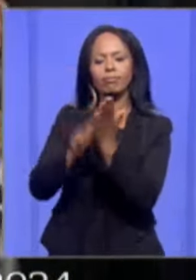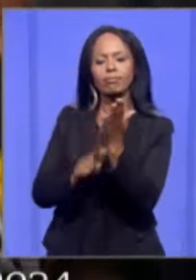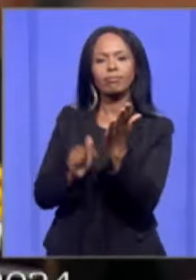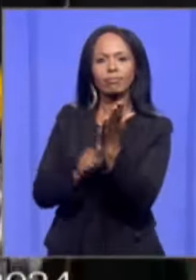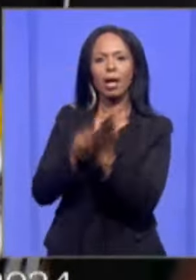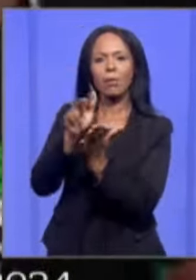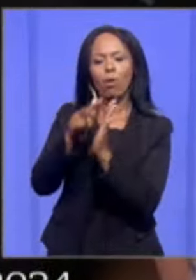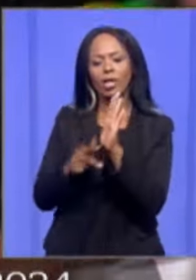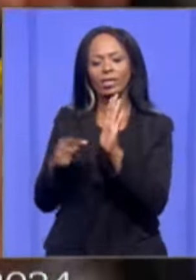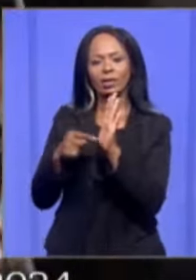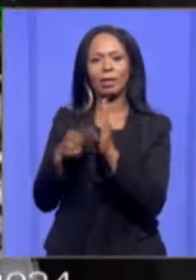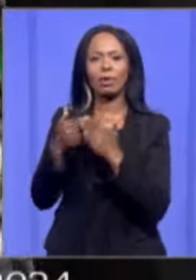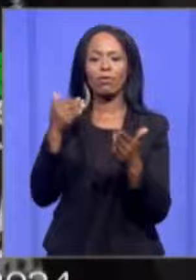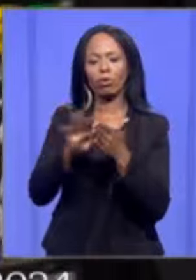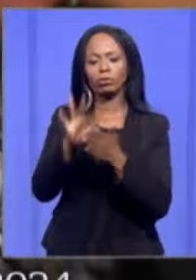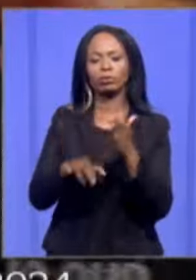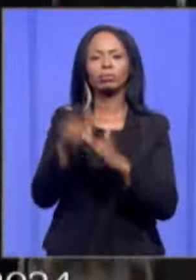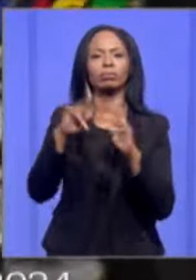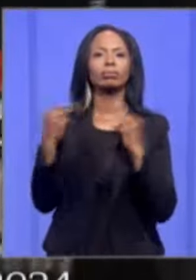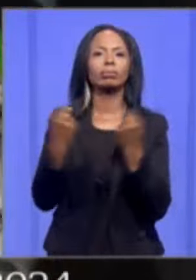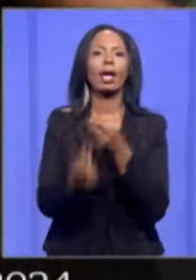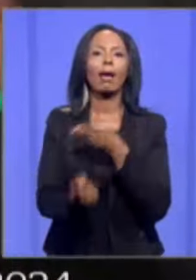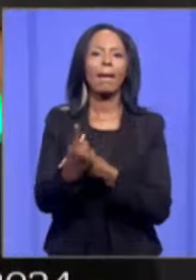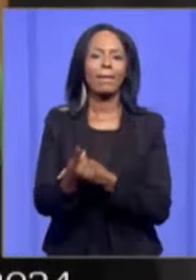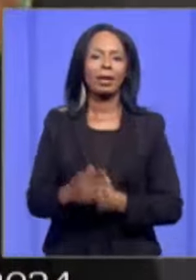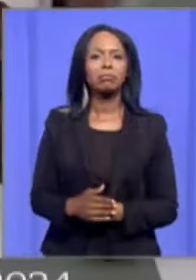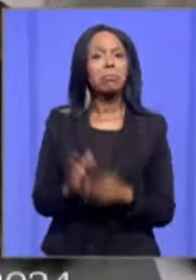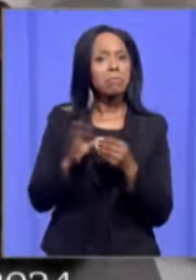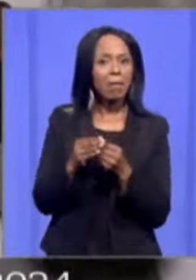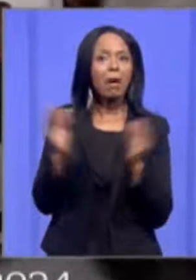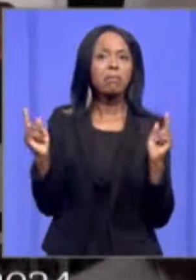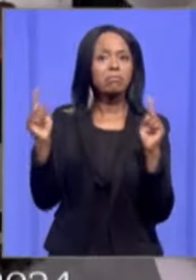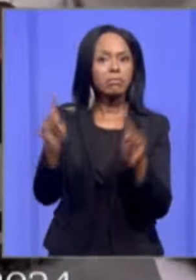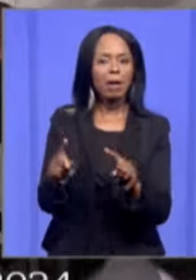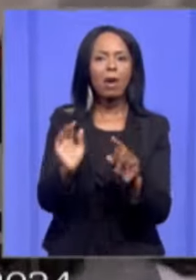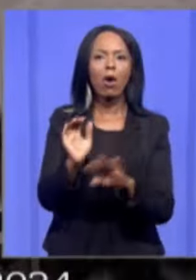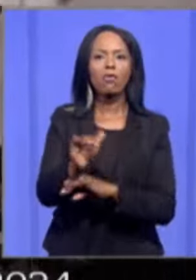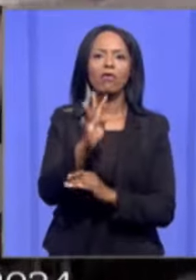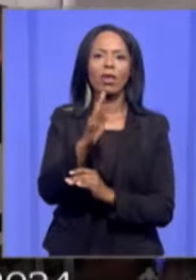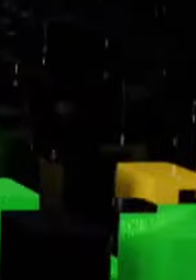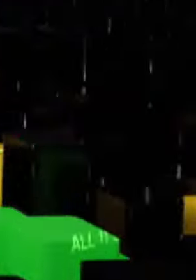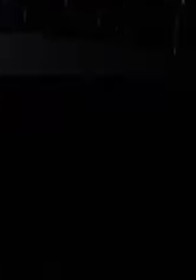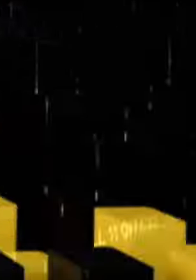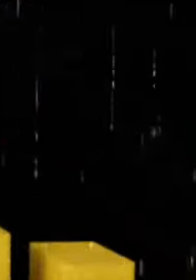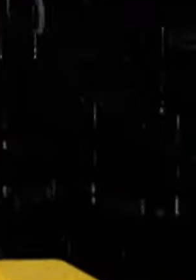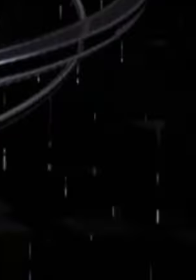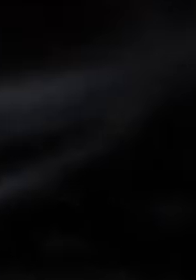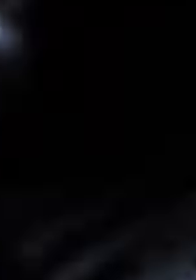ka karetso tsa monongwaga mo go solofetsweng balatedi ba ba balelwang go dikete di le nne.